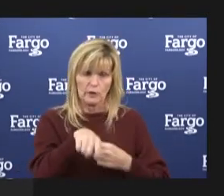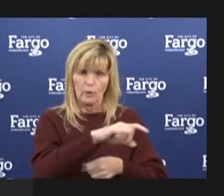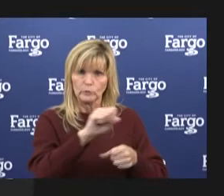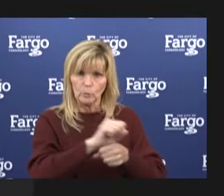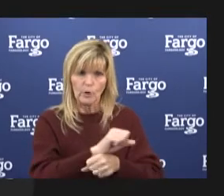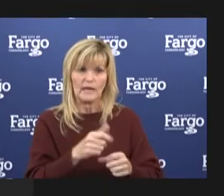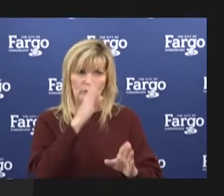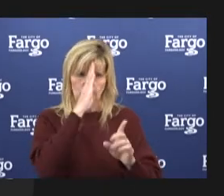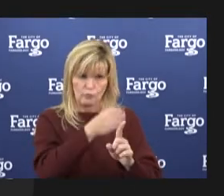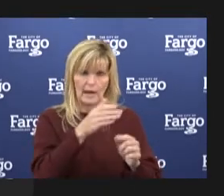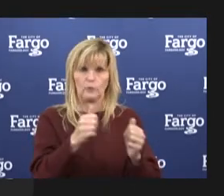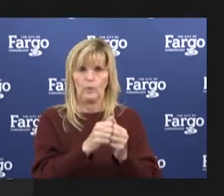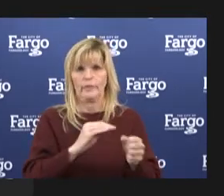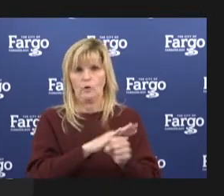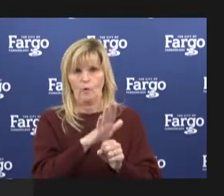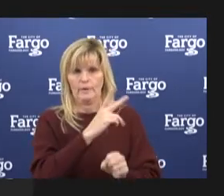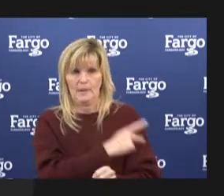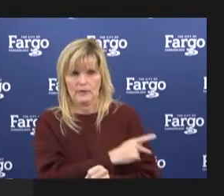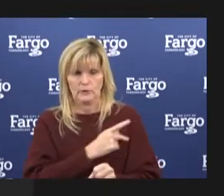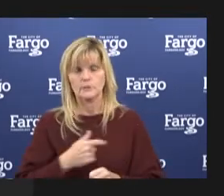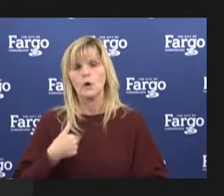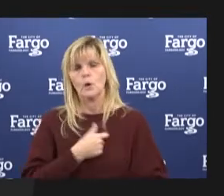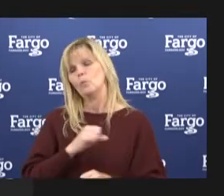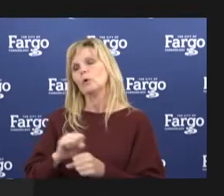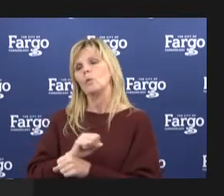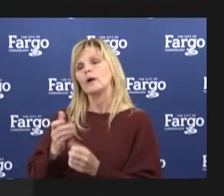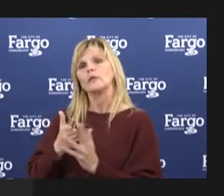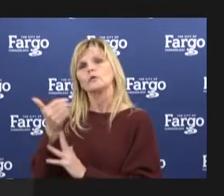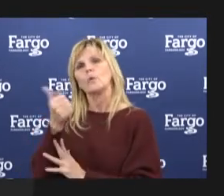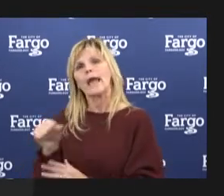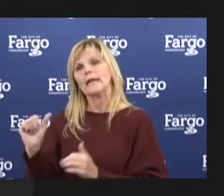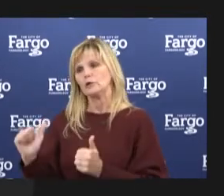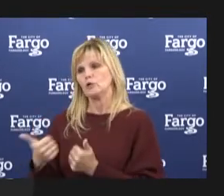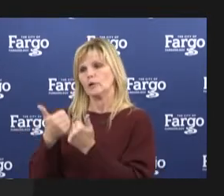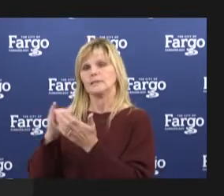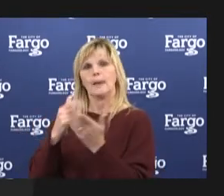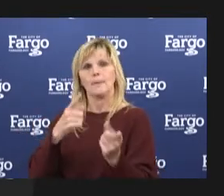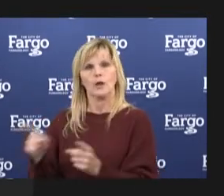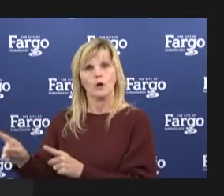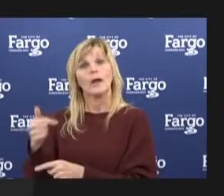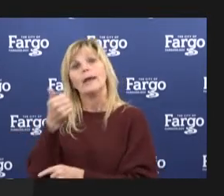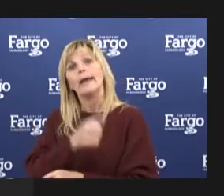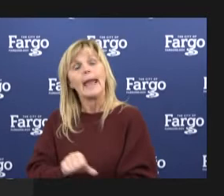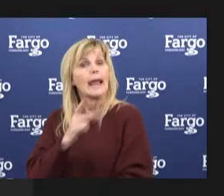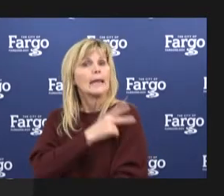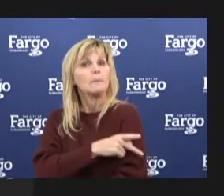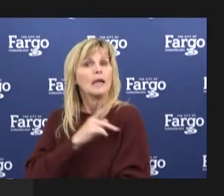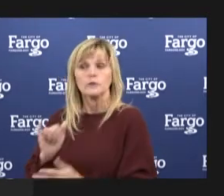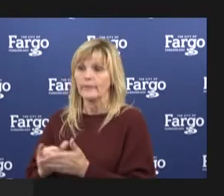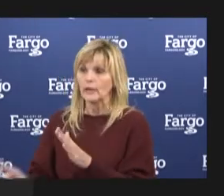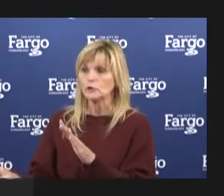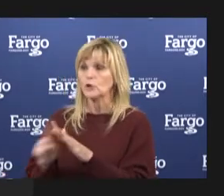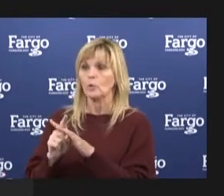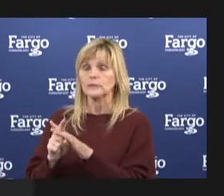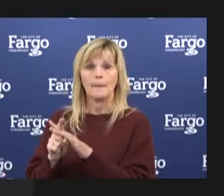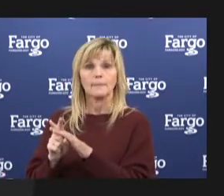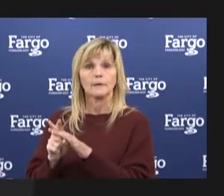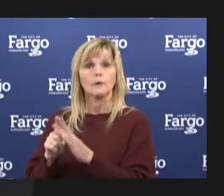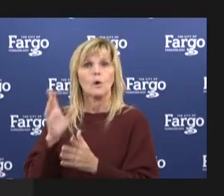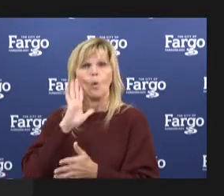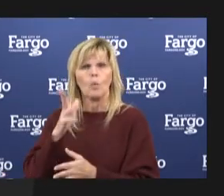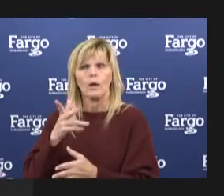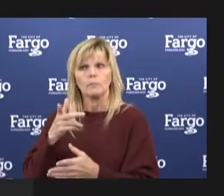lines. We're managing through any staffing challenges that may occur. Any patient who comes through our door will be cared for in a safe